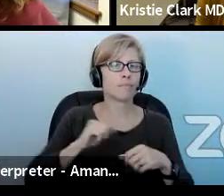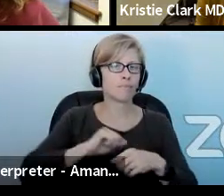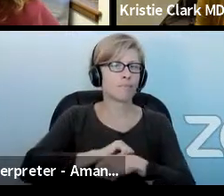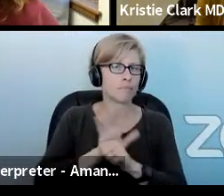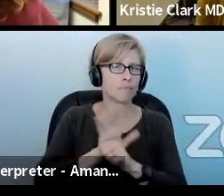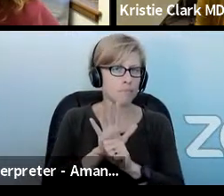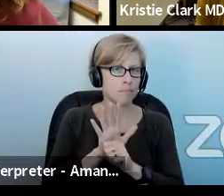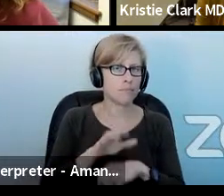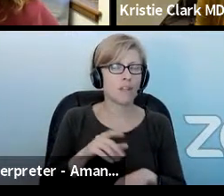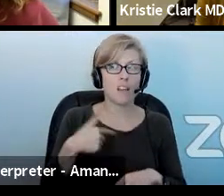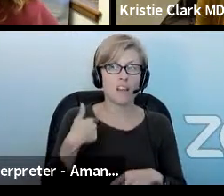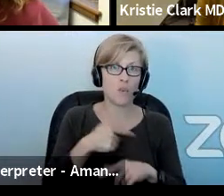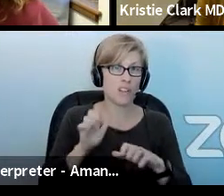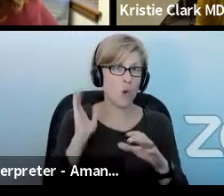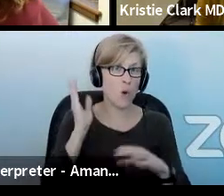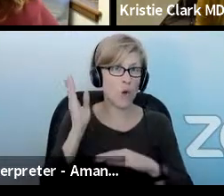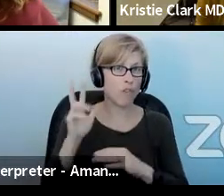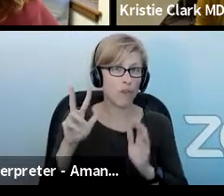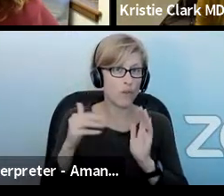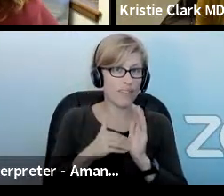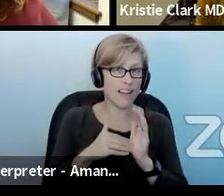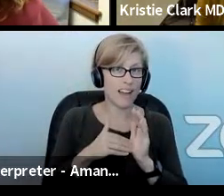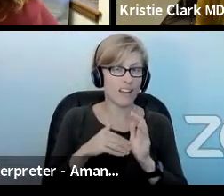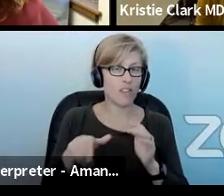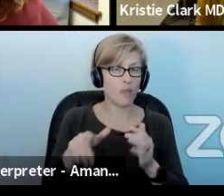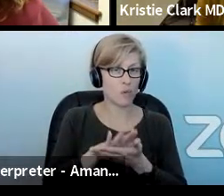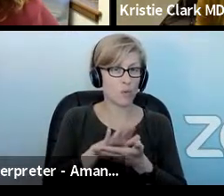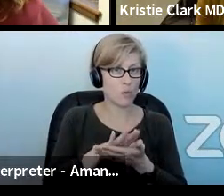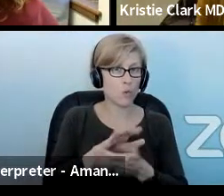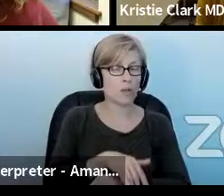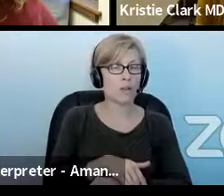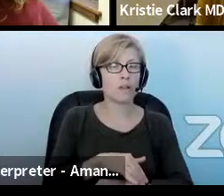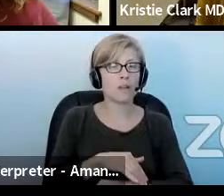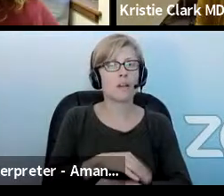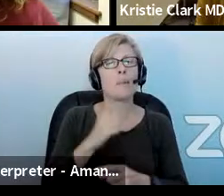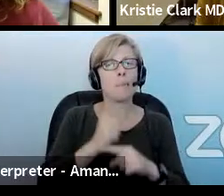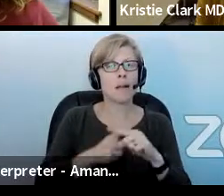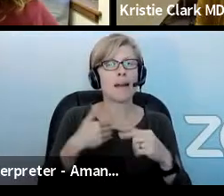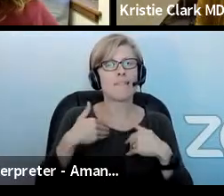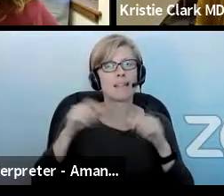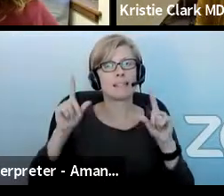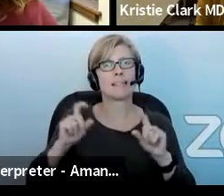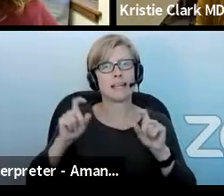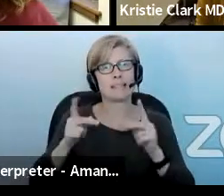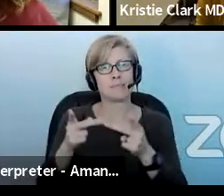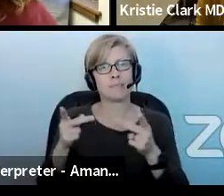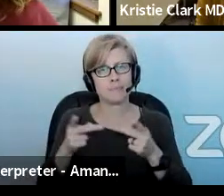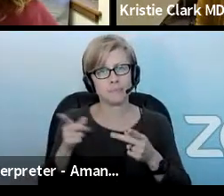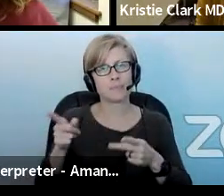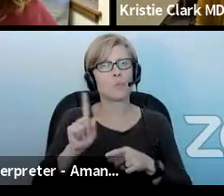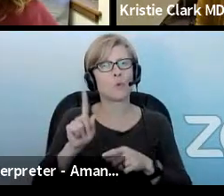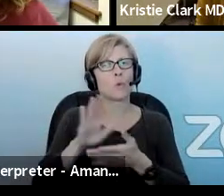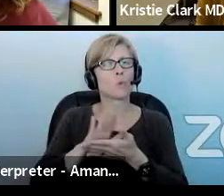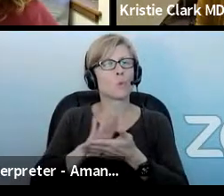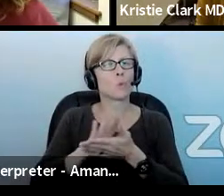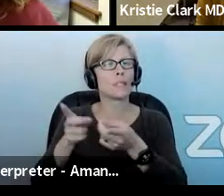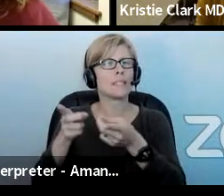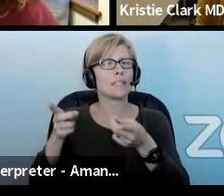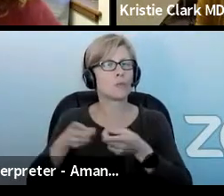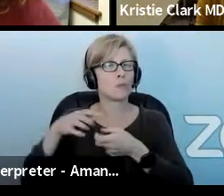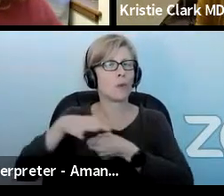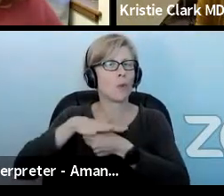and we've done over 3,000 within the school there. And then we have our testing site at the district location as well.